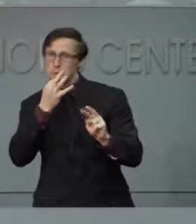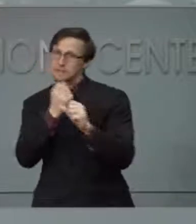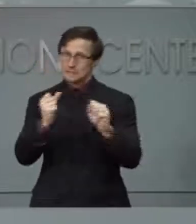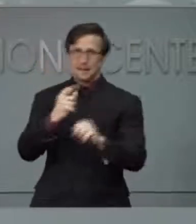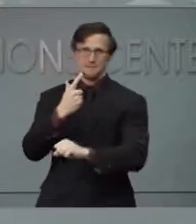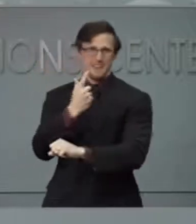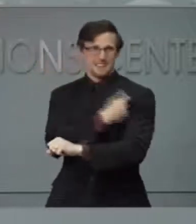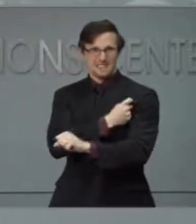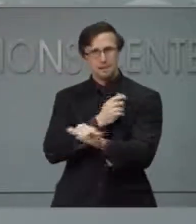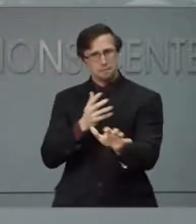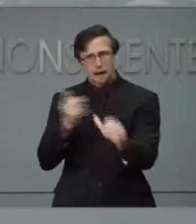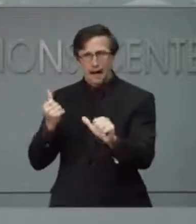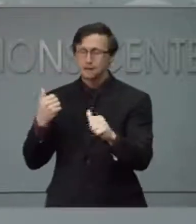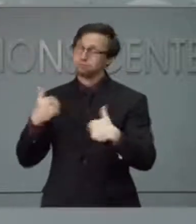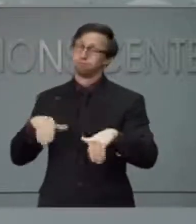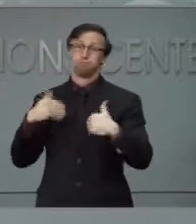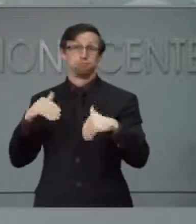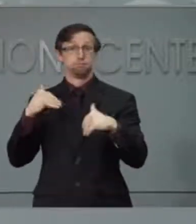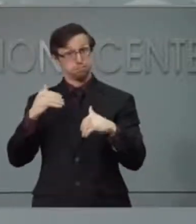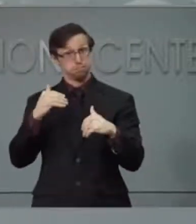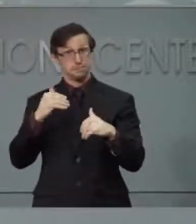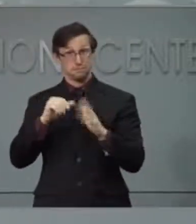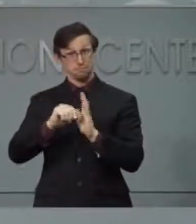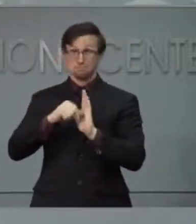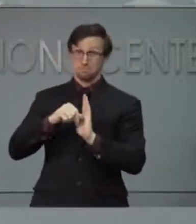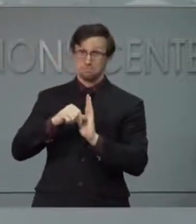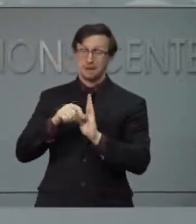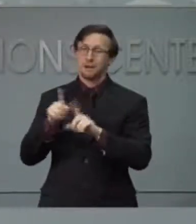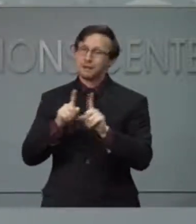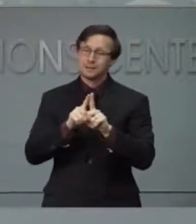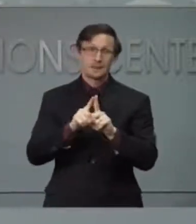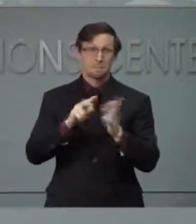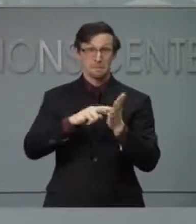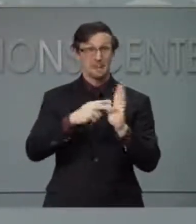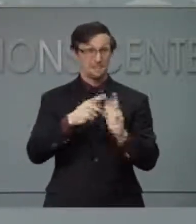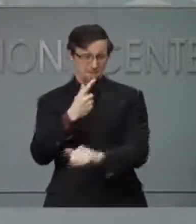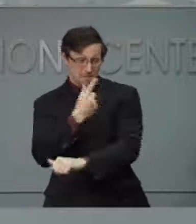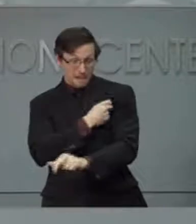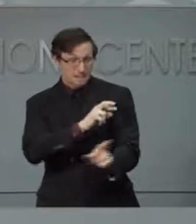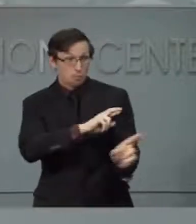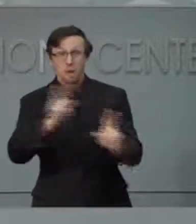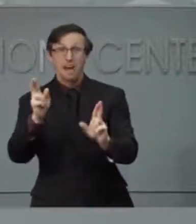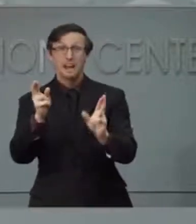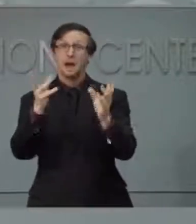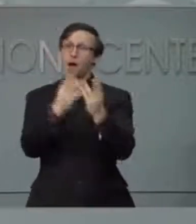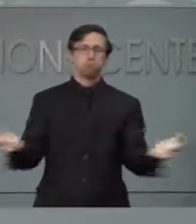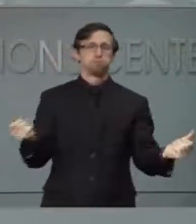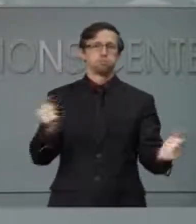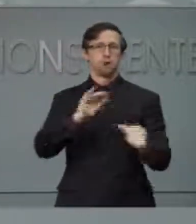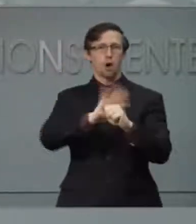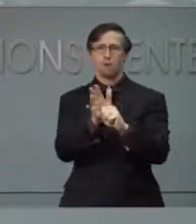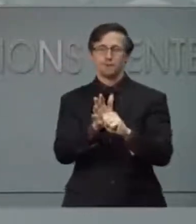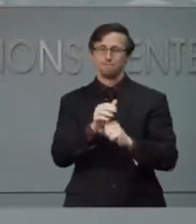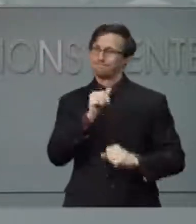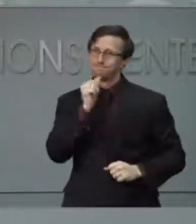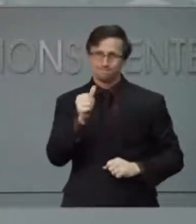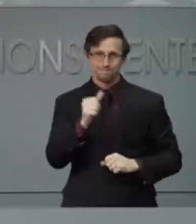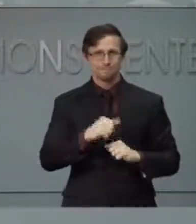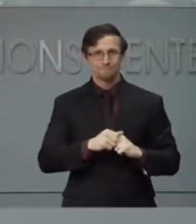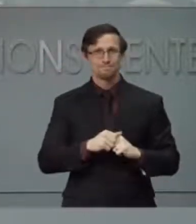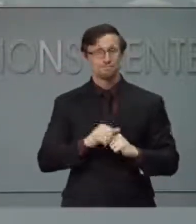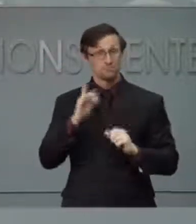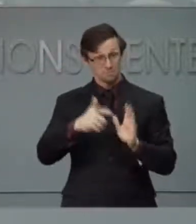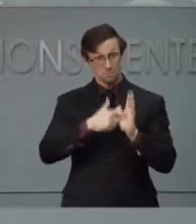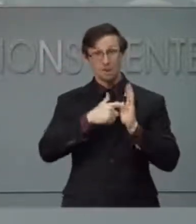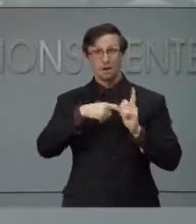scientific achievement, but it's not a quick fix. It will take several months to have enough supplies that anyone can readily get a